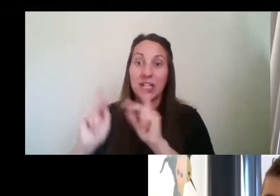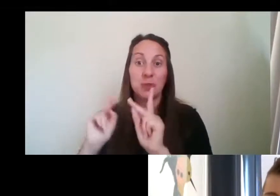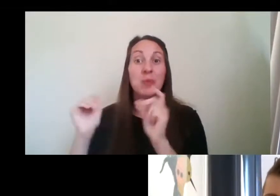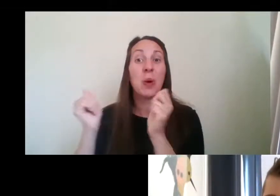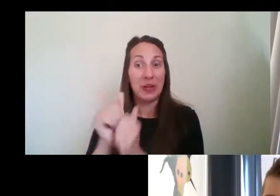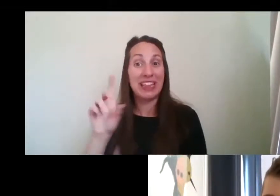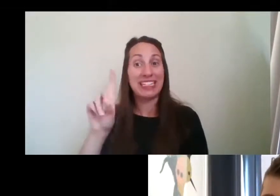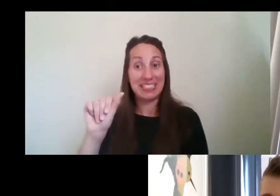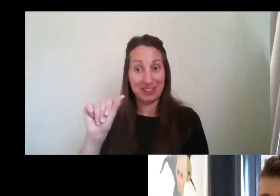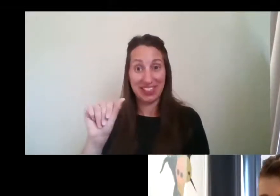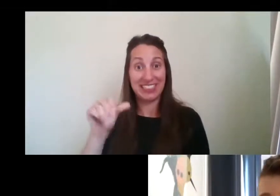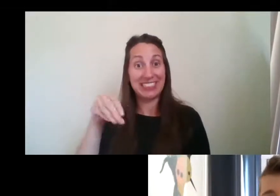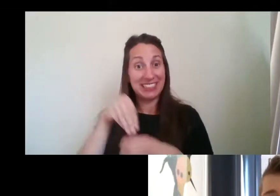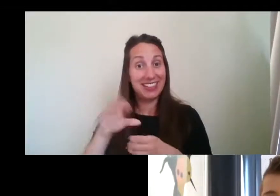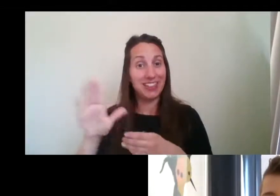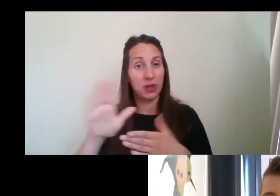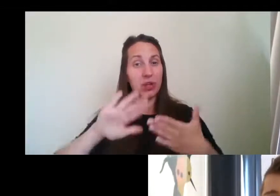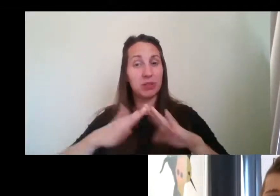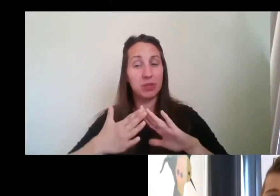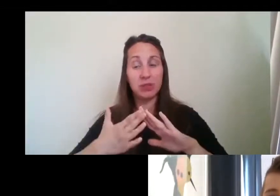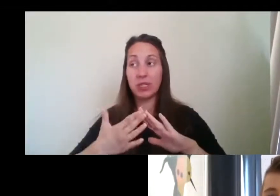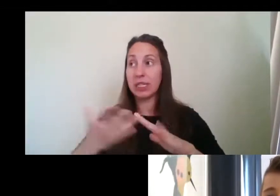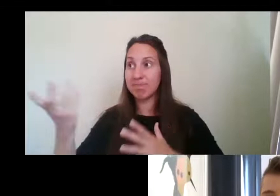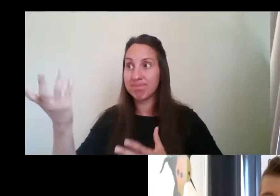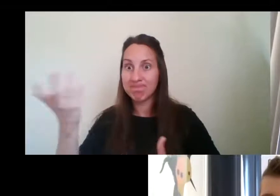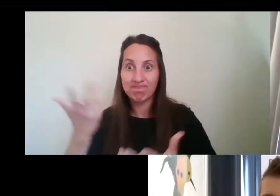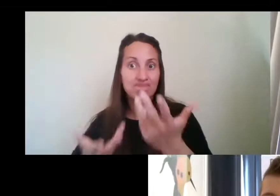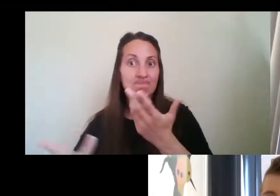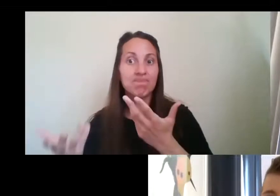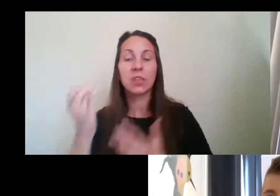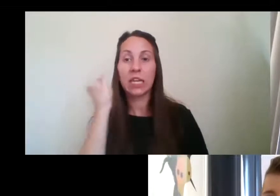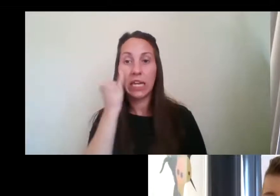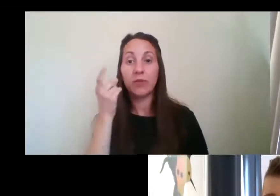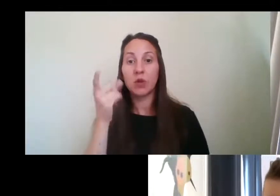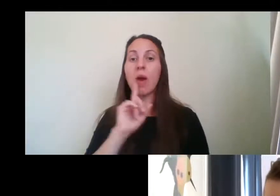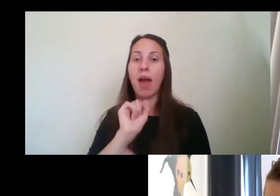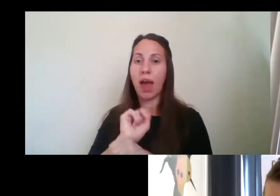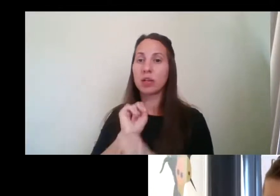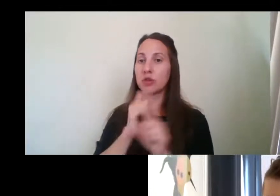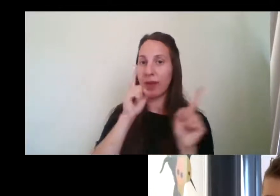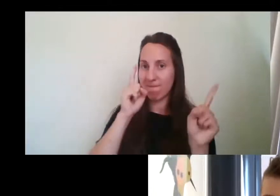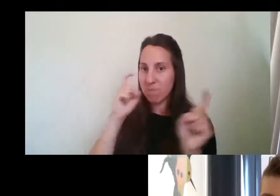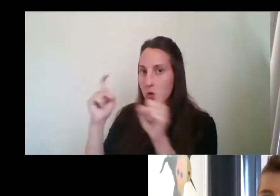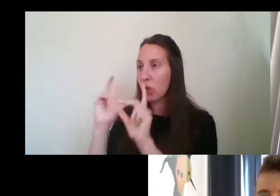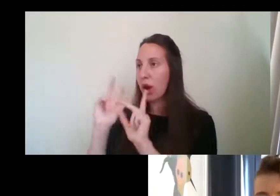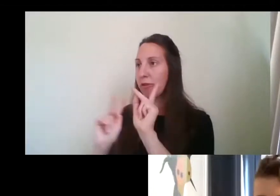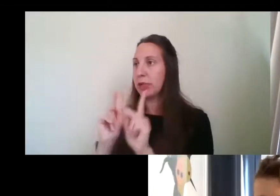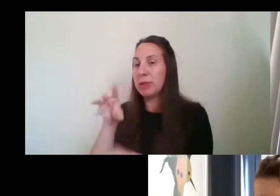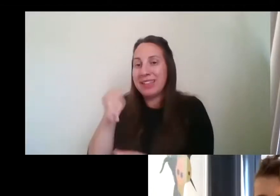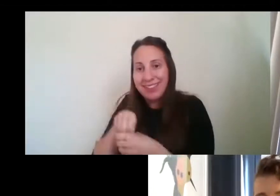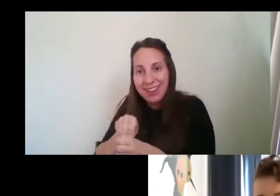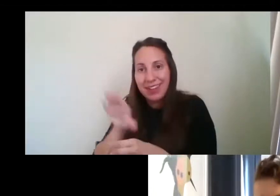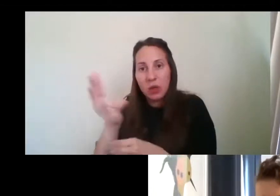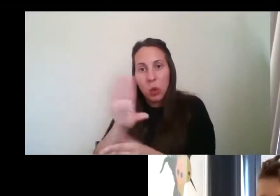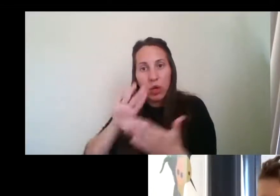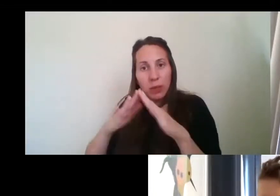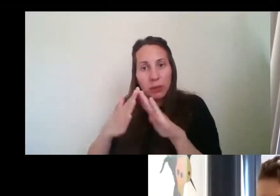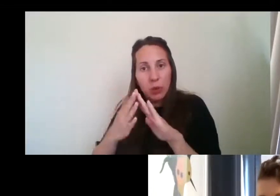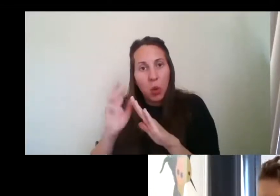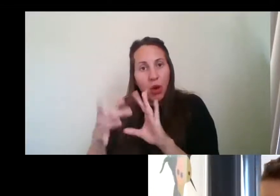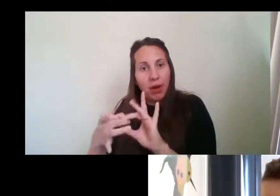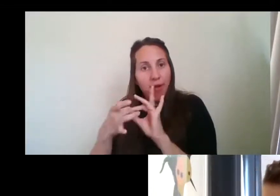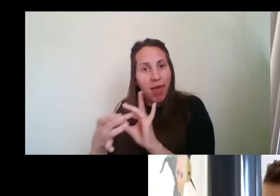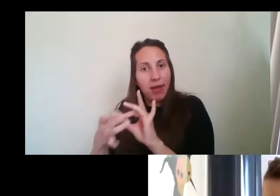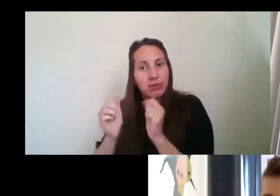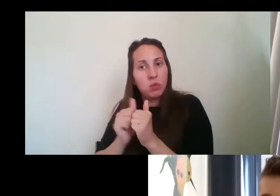community. Because if you're photographing people who are from your community or who are connected to your community, then that will be